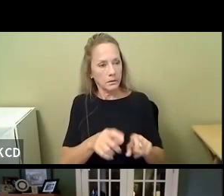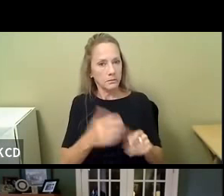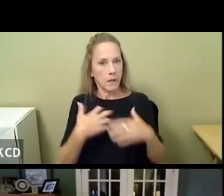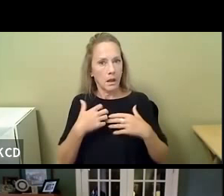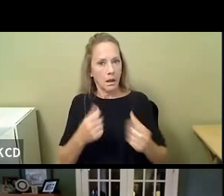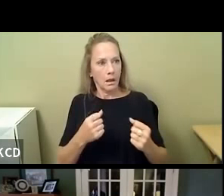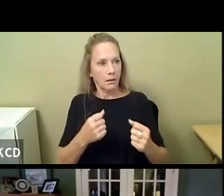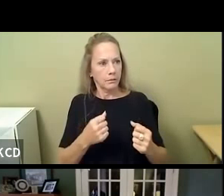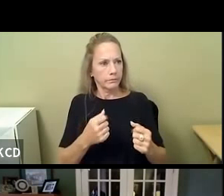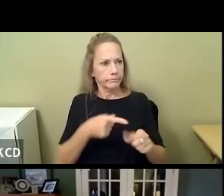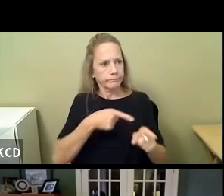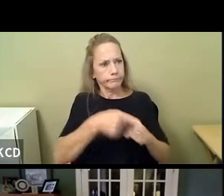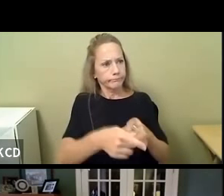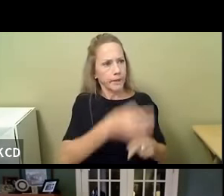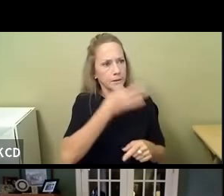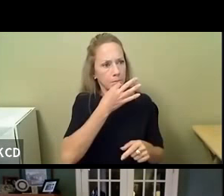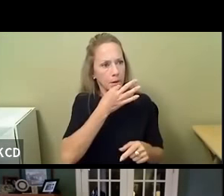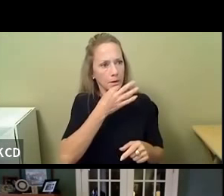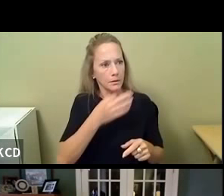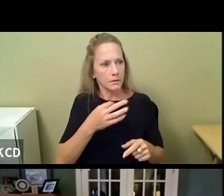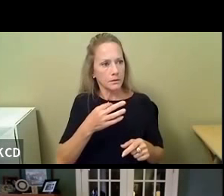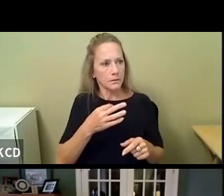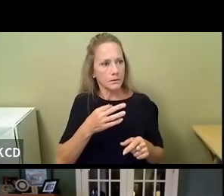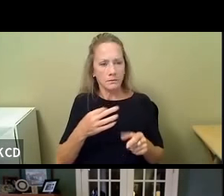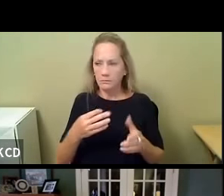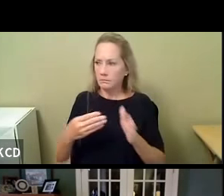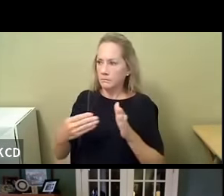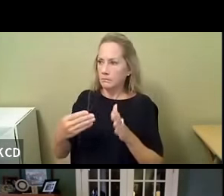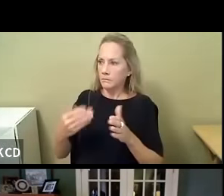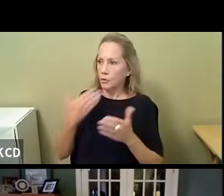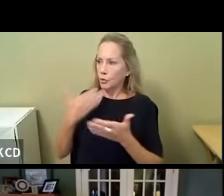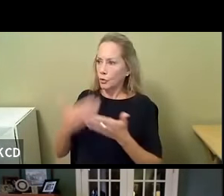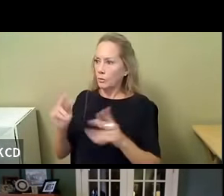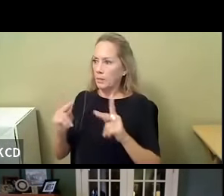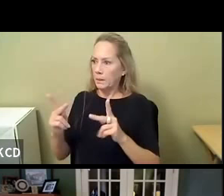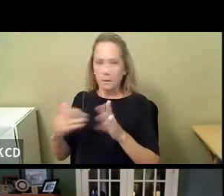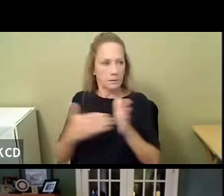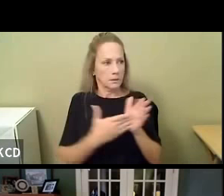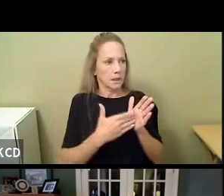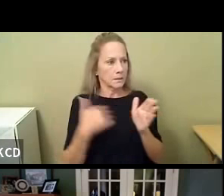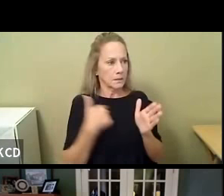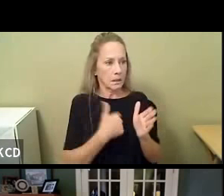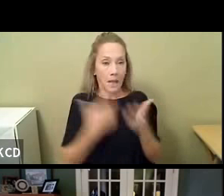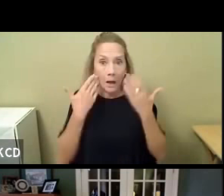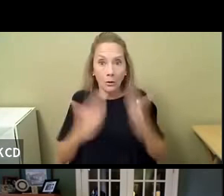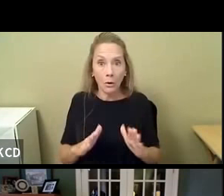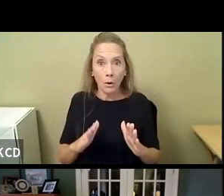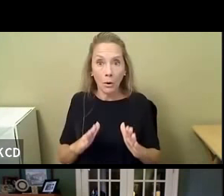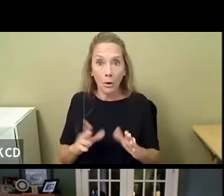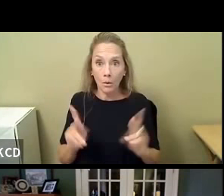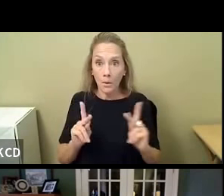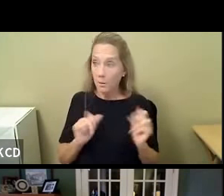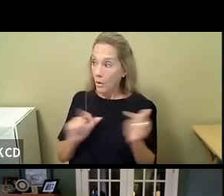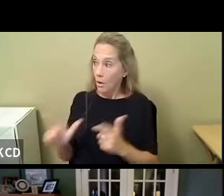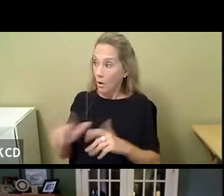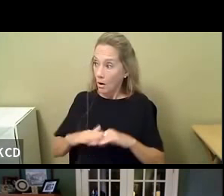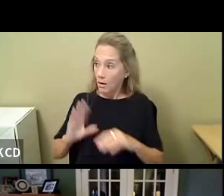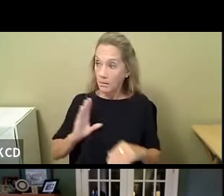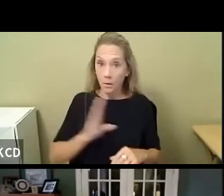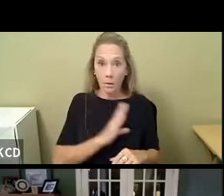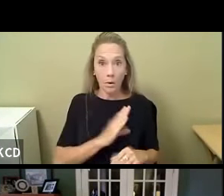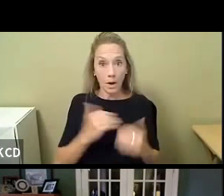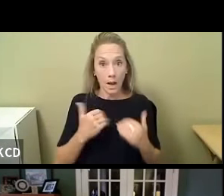and pitting us against the good people. I think probably, I don't know, but I would assume everyone on this board is for free